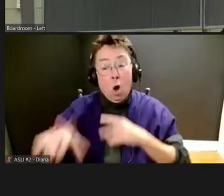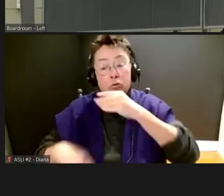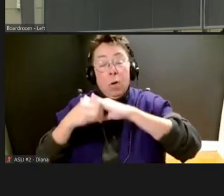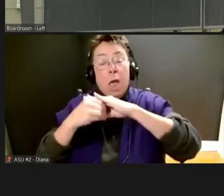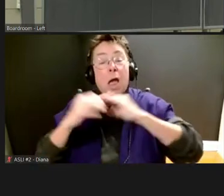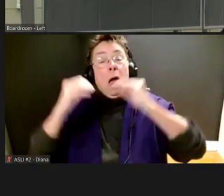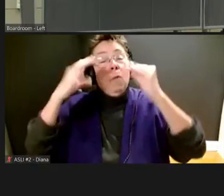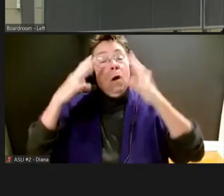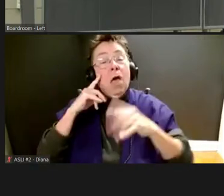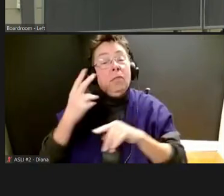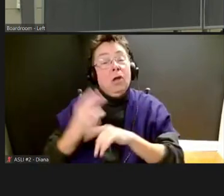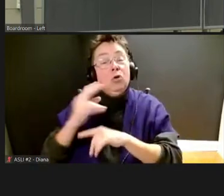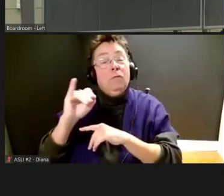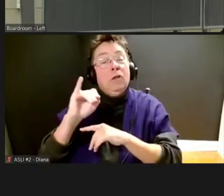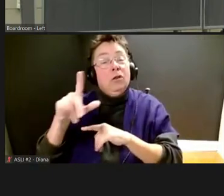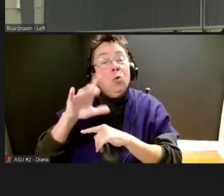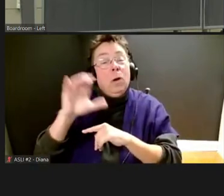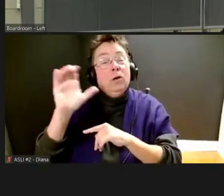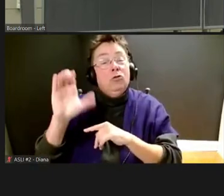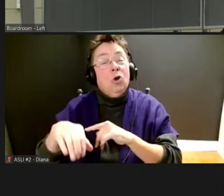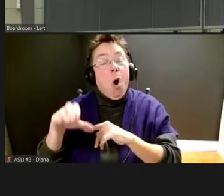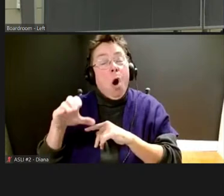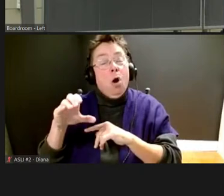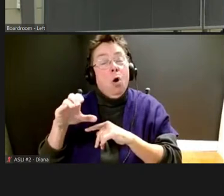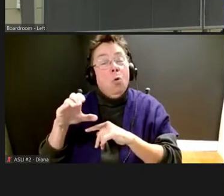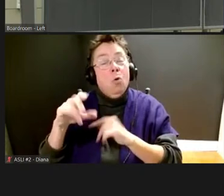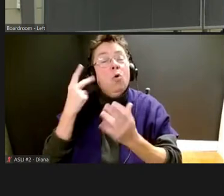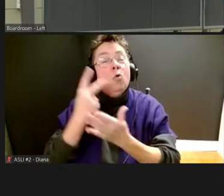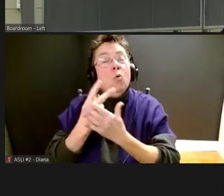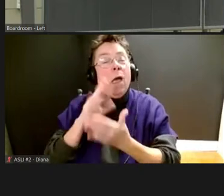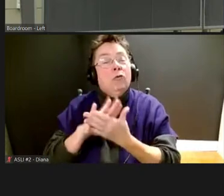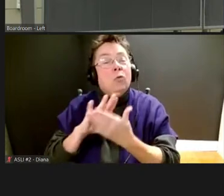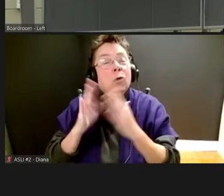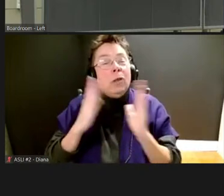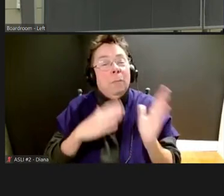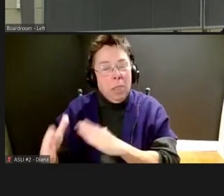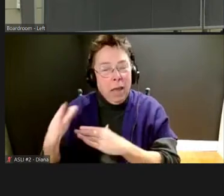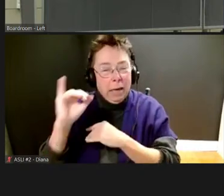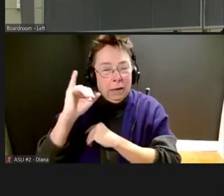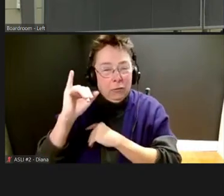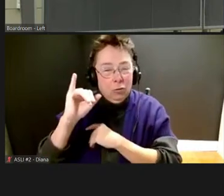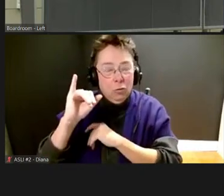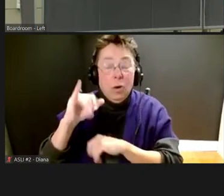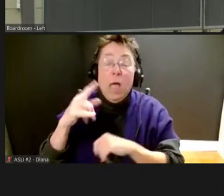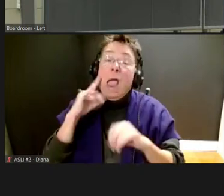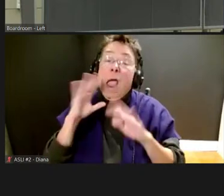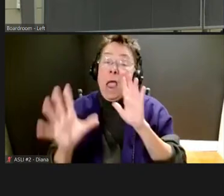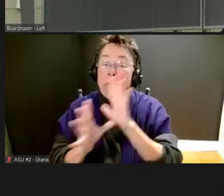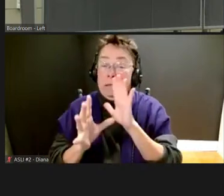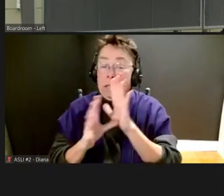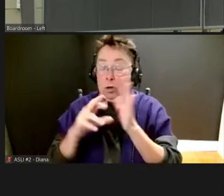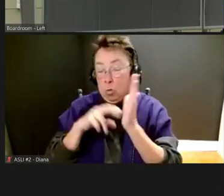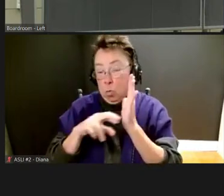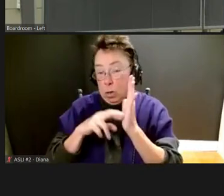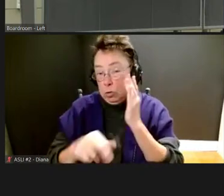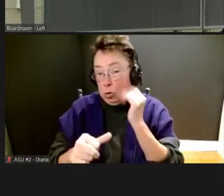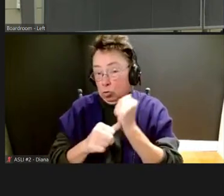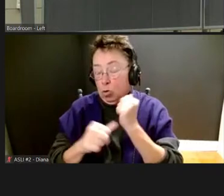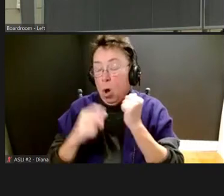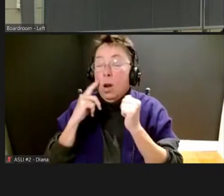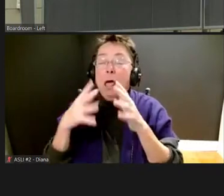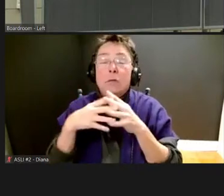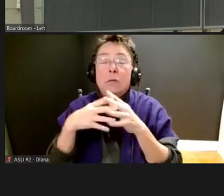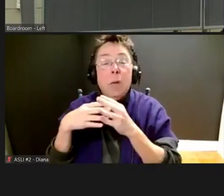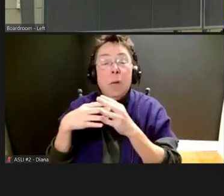at the University of Illinois Chicago Graduate School of Planning and a senior research associate at the American